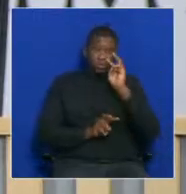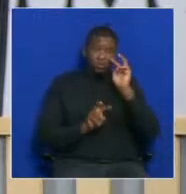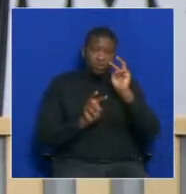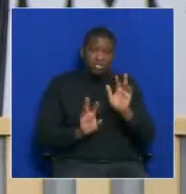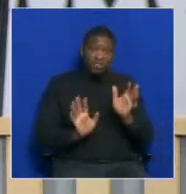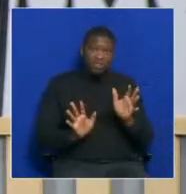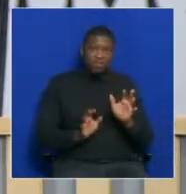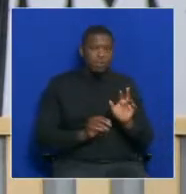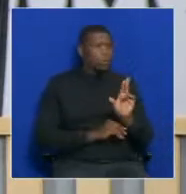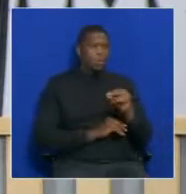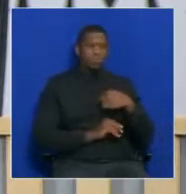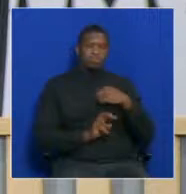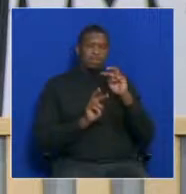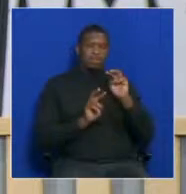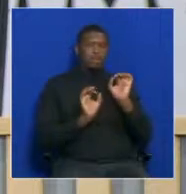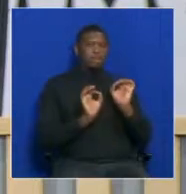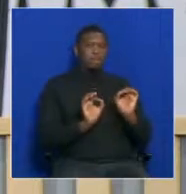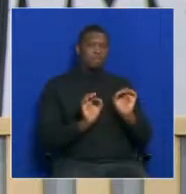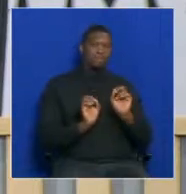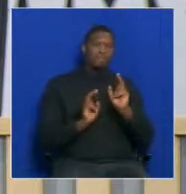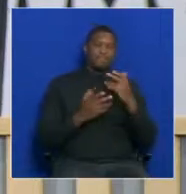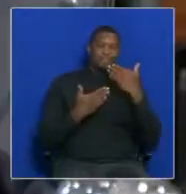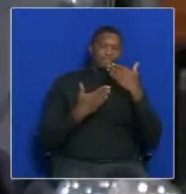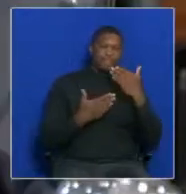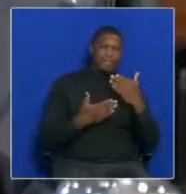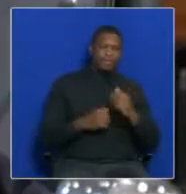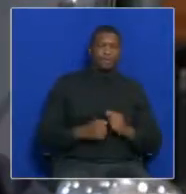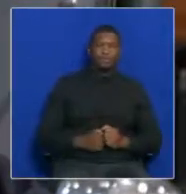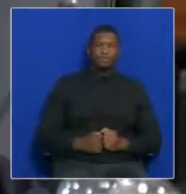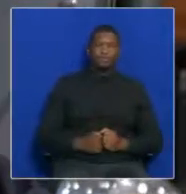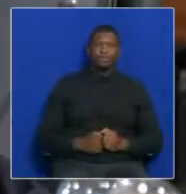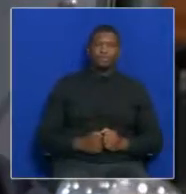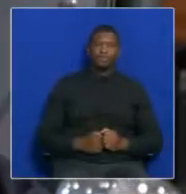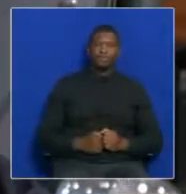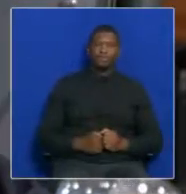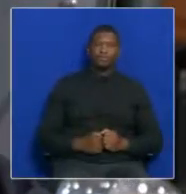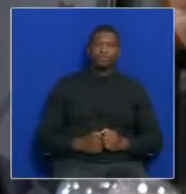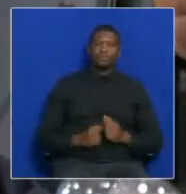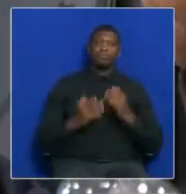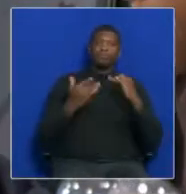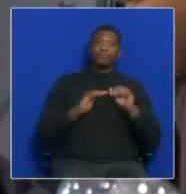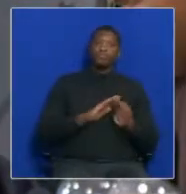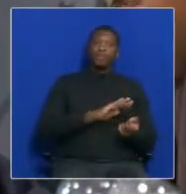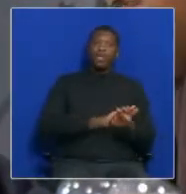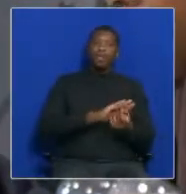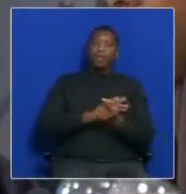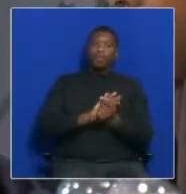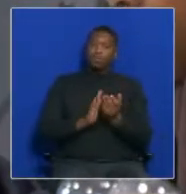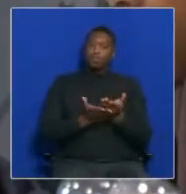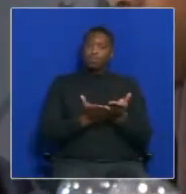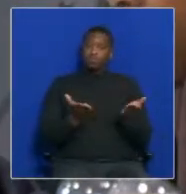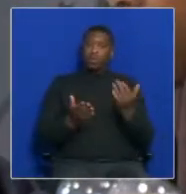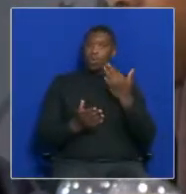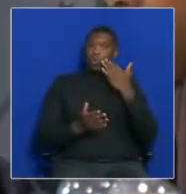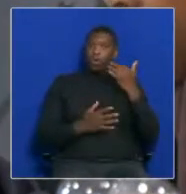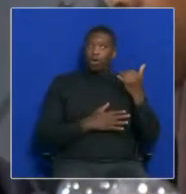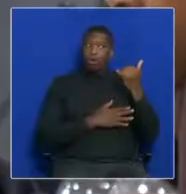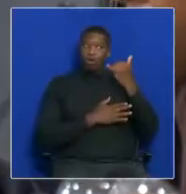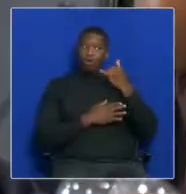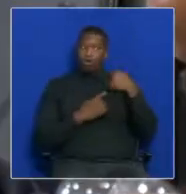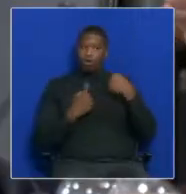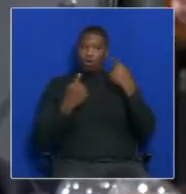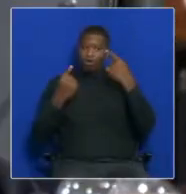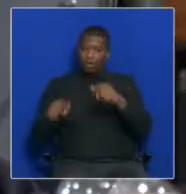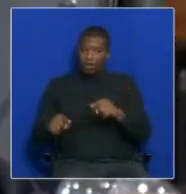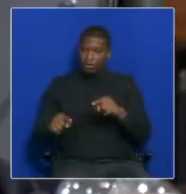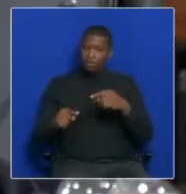Thank you. And in this instance, when you are called to this meeting, you still didn't know anything